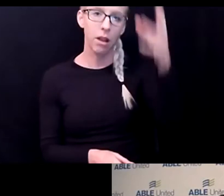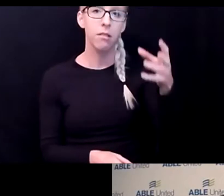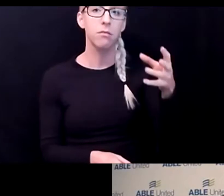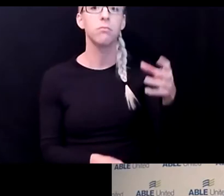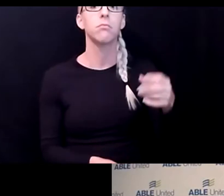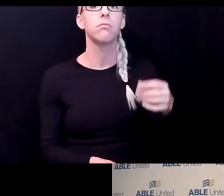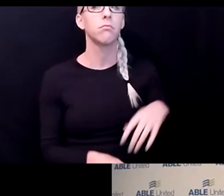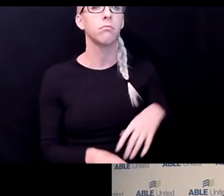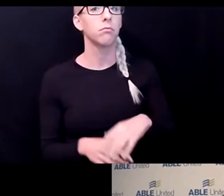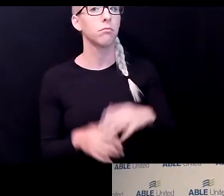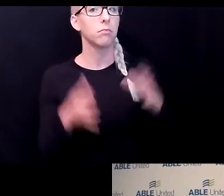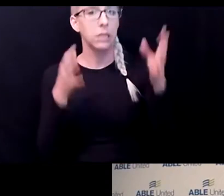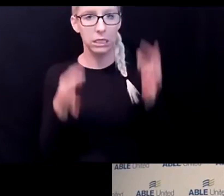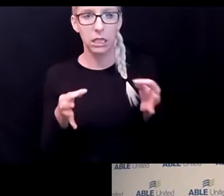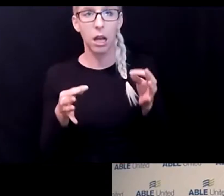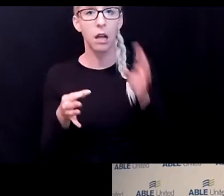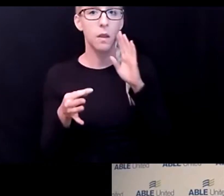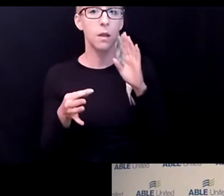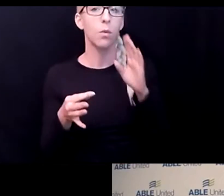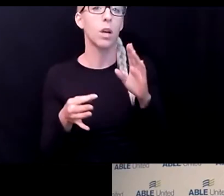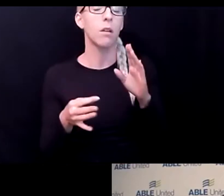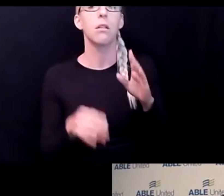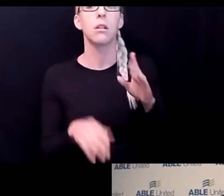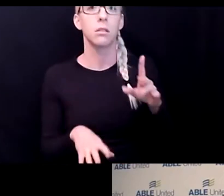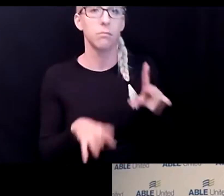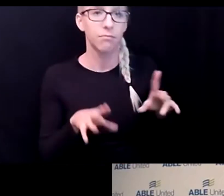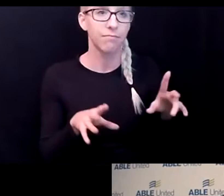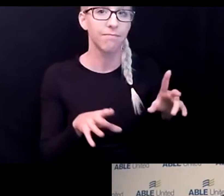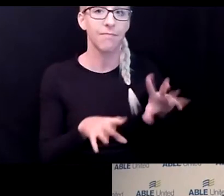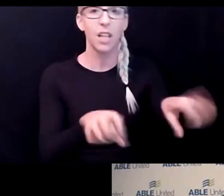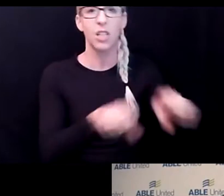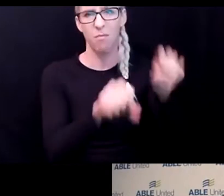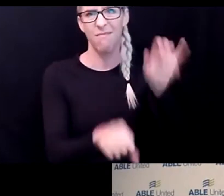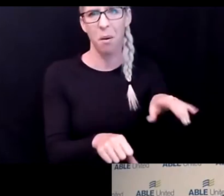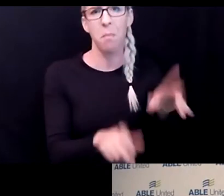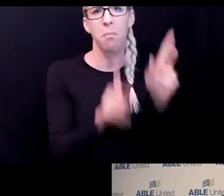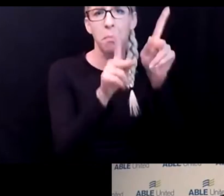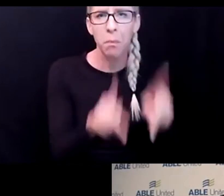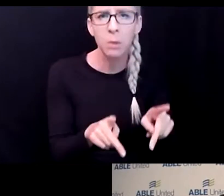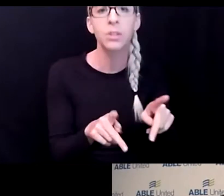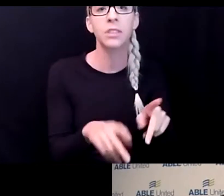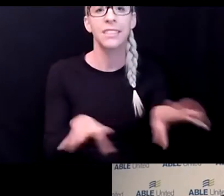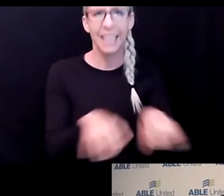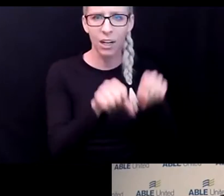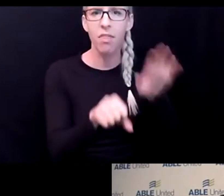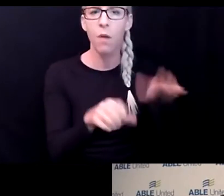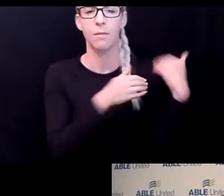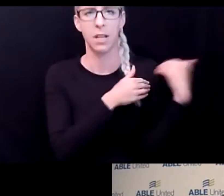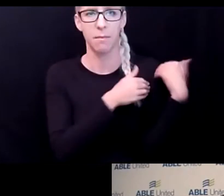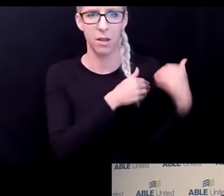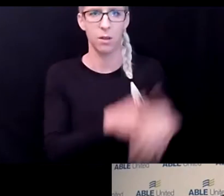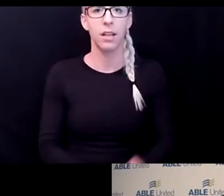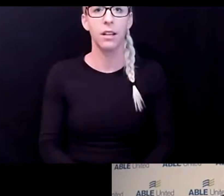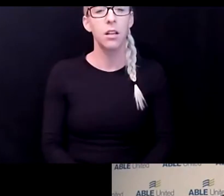taken in, this young adult. So I always say it's better for the family to obviously be making that decision while we still have that